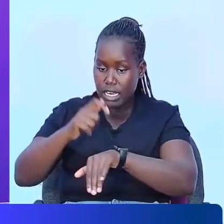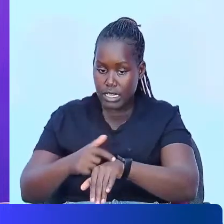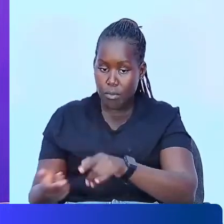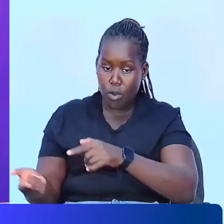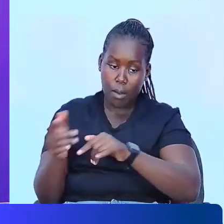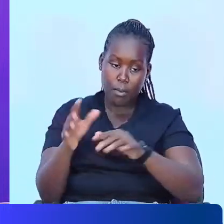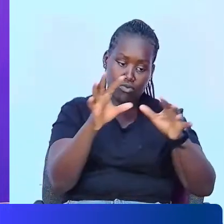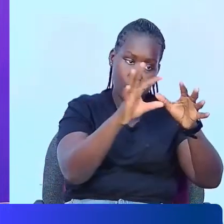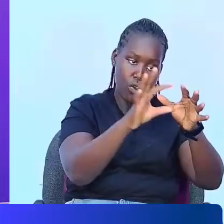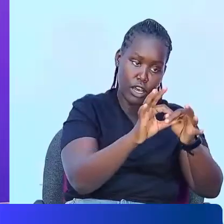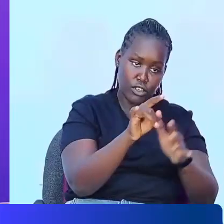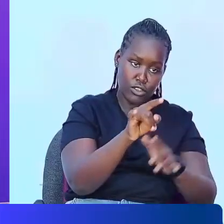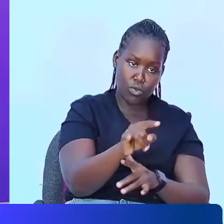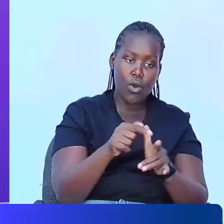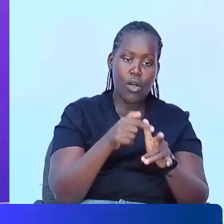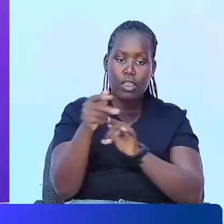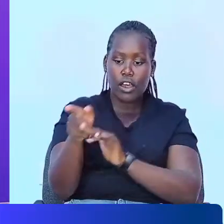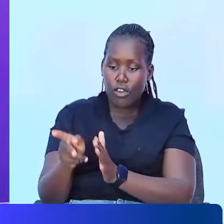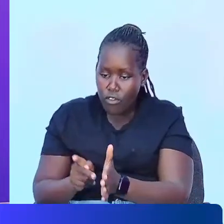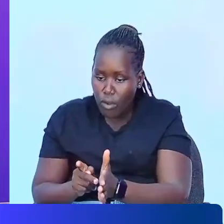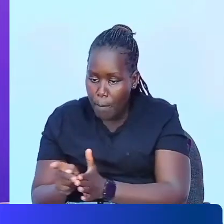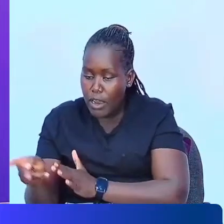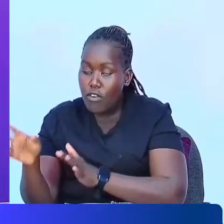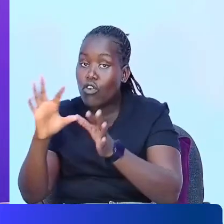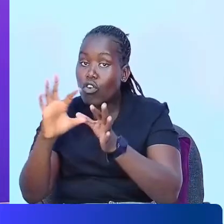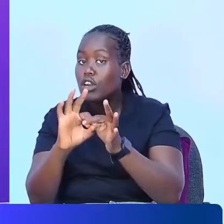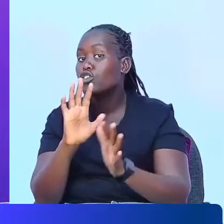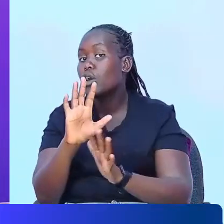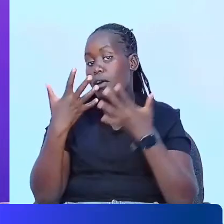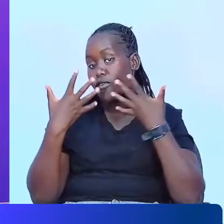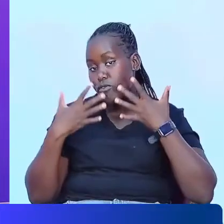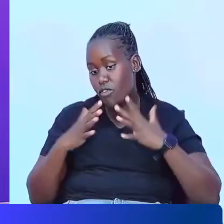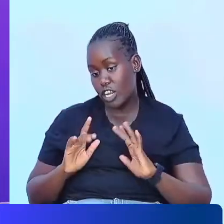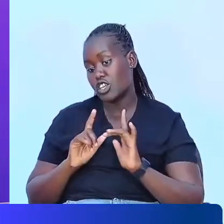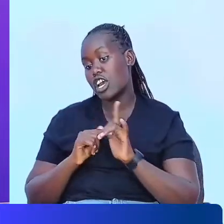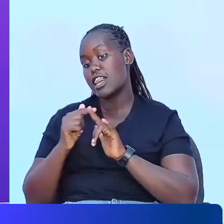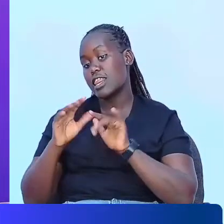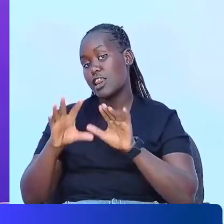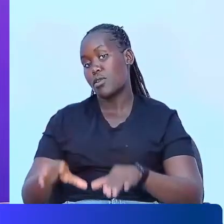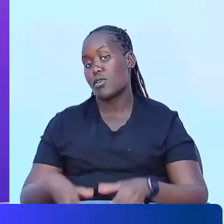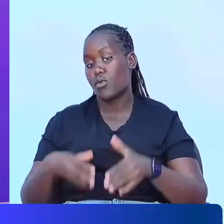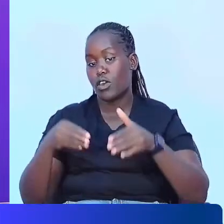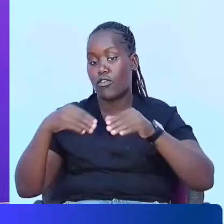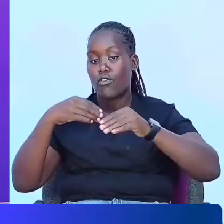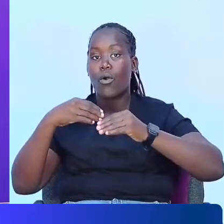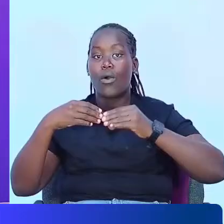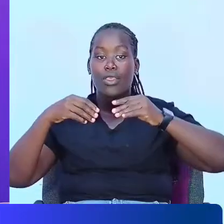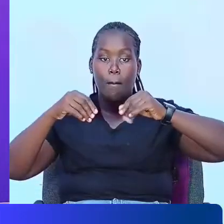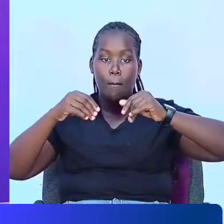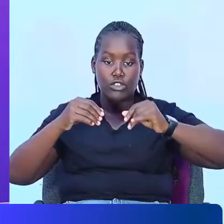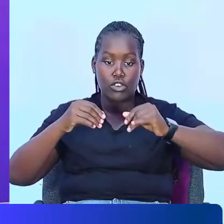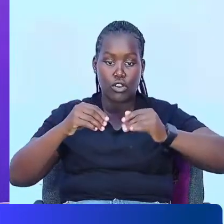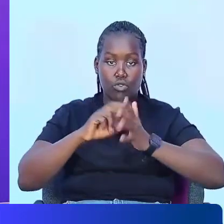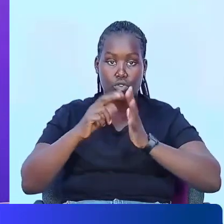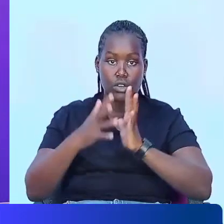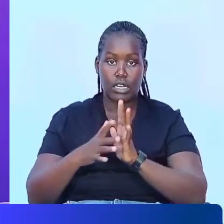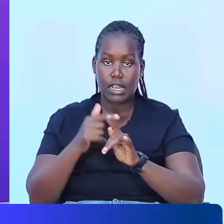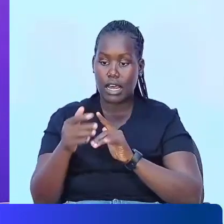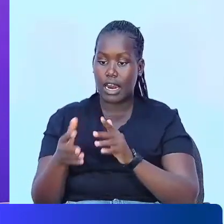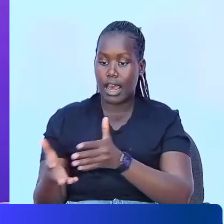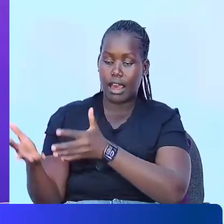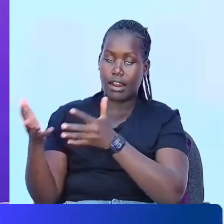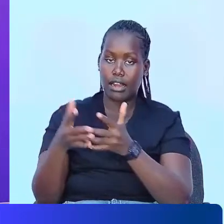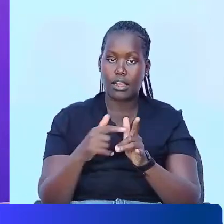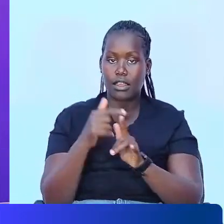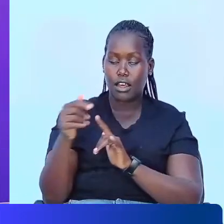Alan, you have paid for your connection. We give your material to a contractor. He drops at your site. You wake up